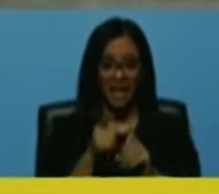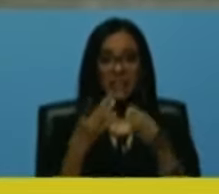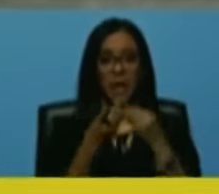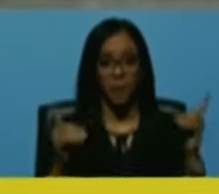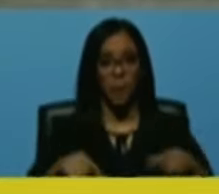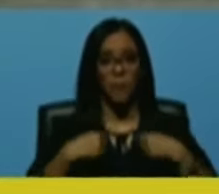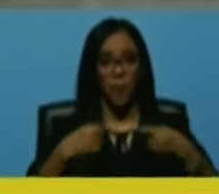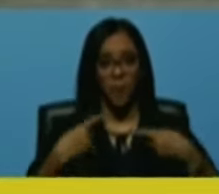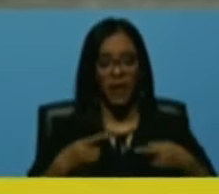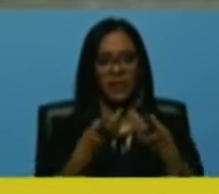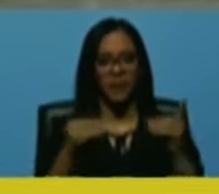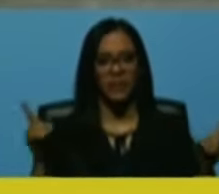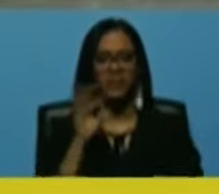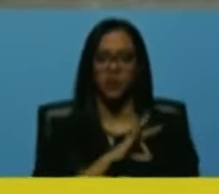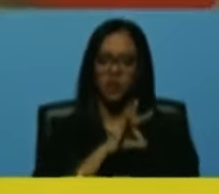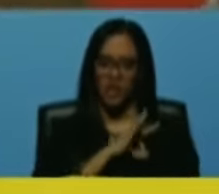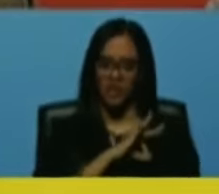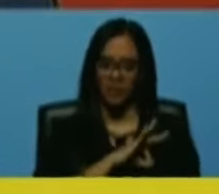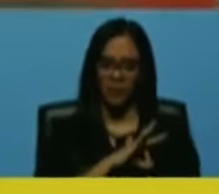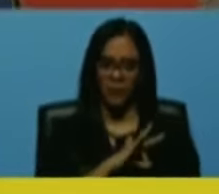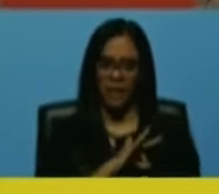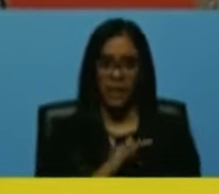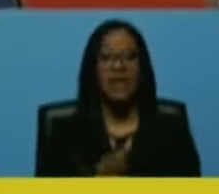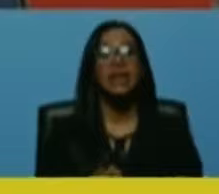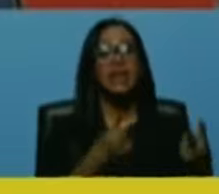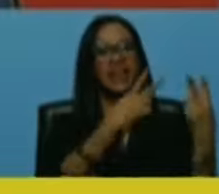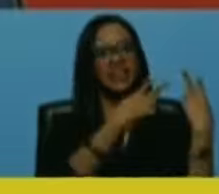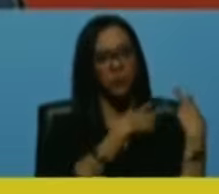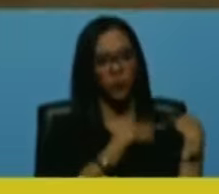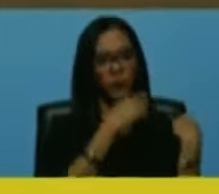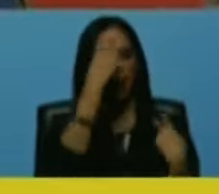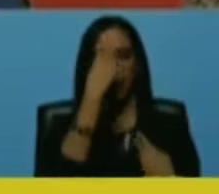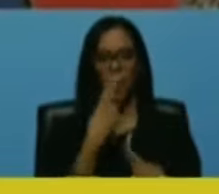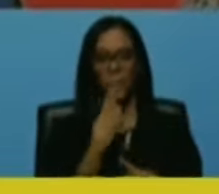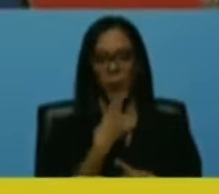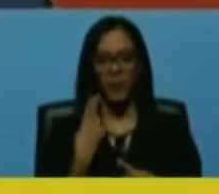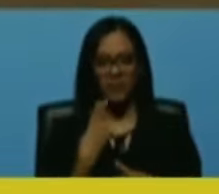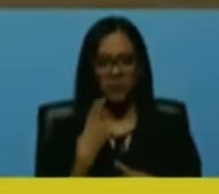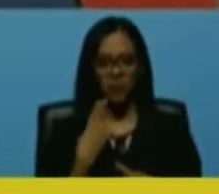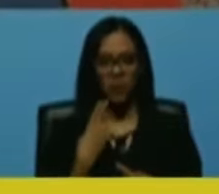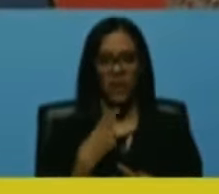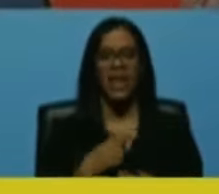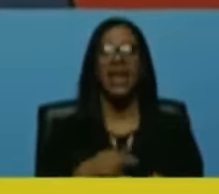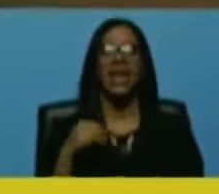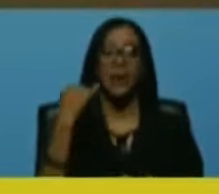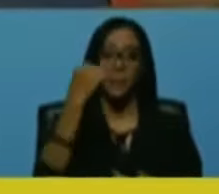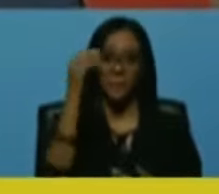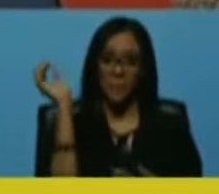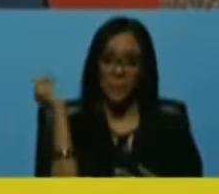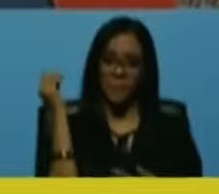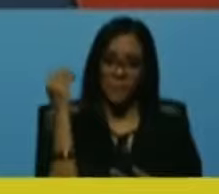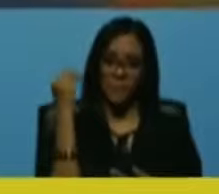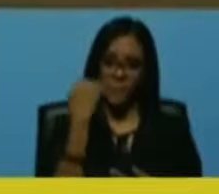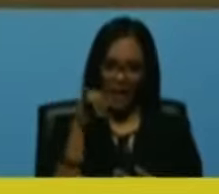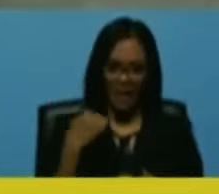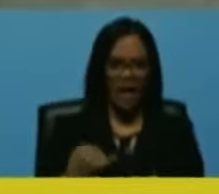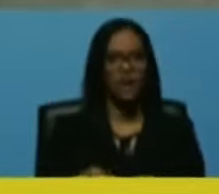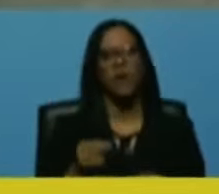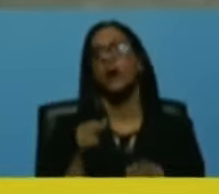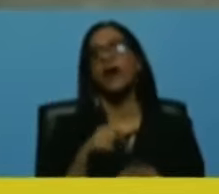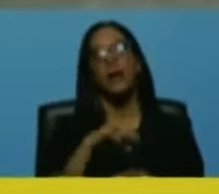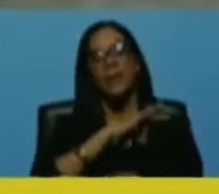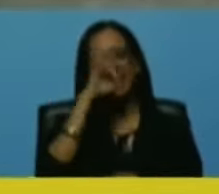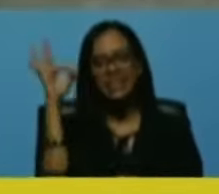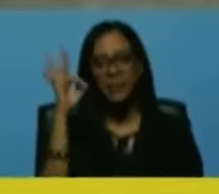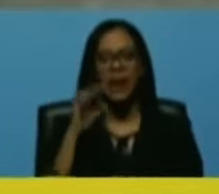of the popular democracy, of the socialist democracy. So I assume the commitment in Canima, in Maracaibo, in Barquisimeto,